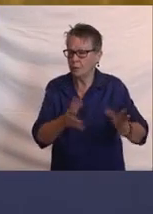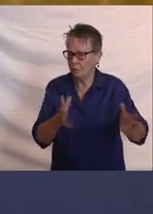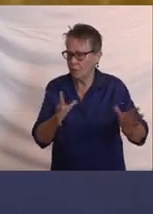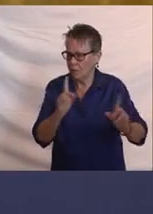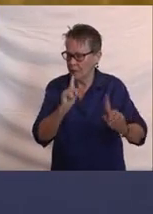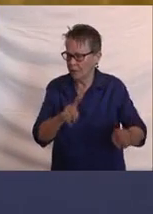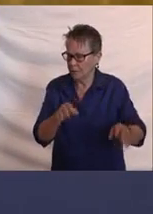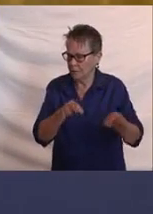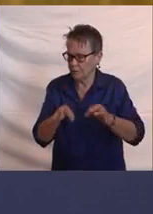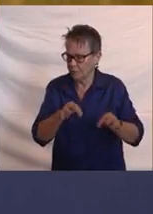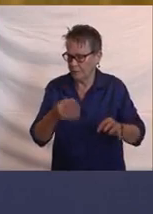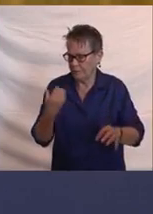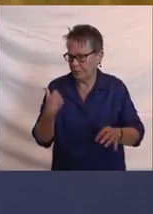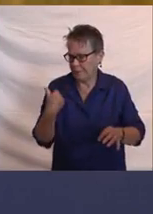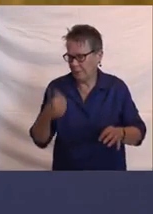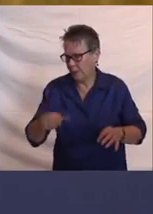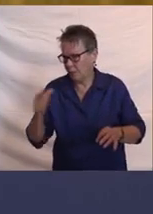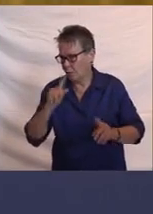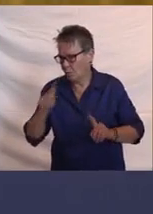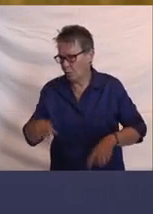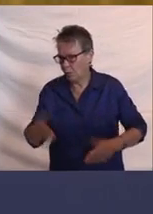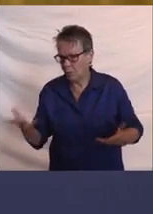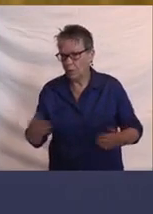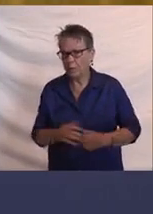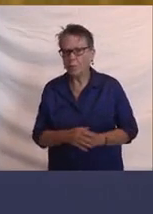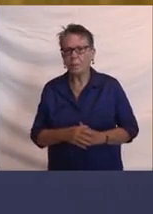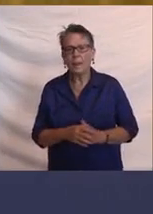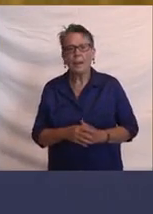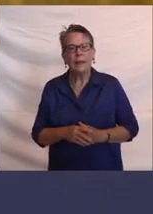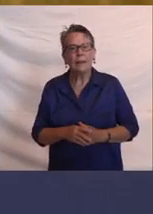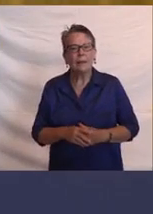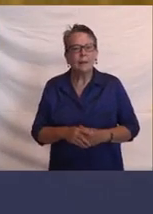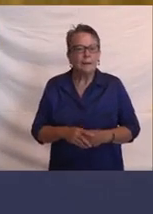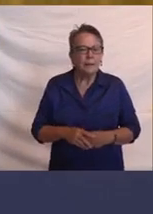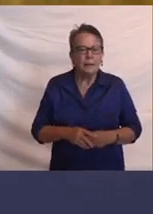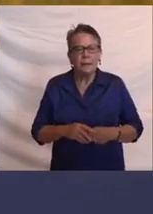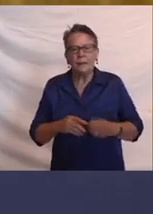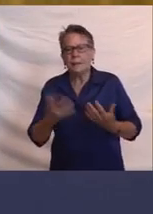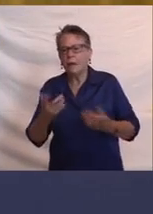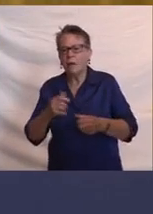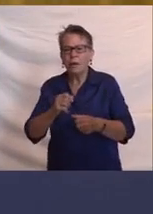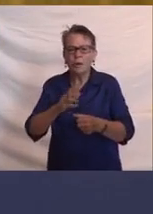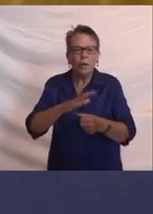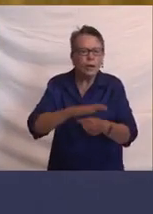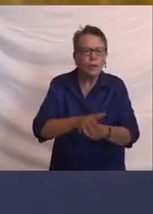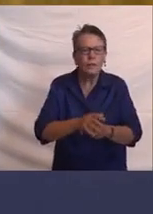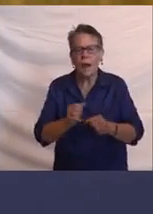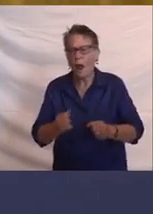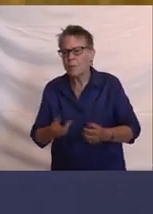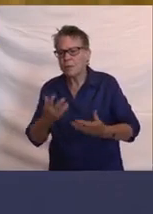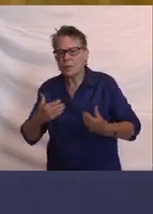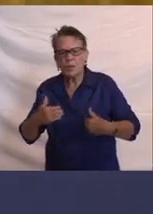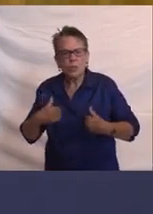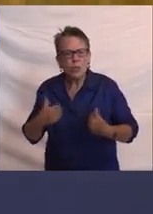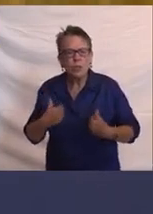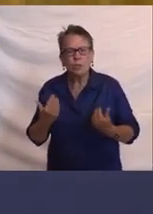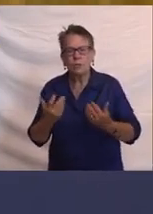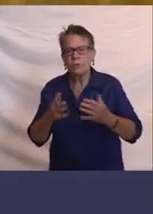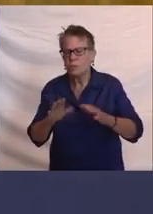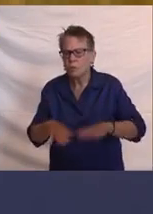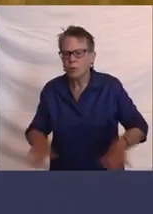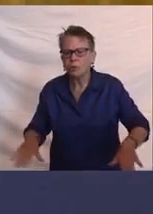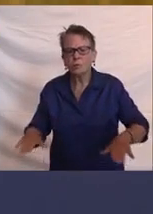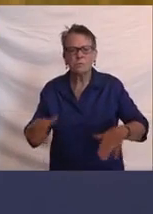the last few weeks are pediatric cases? Several districts have already closed schools or quarantined entire classrooms due to COVID